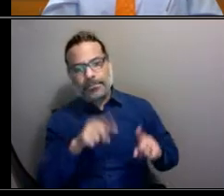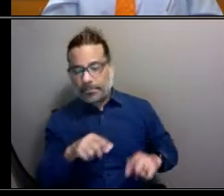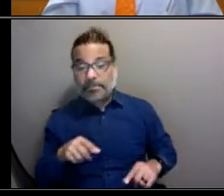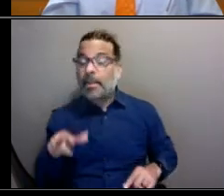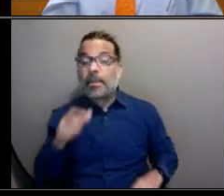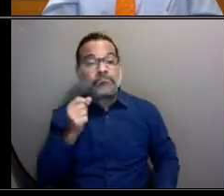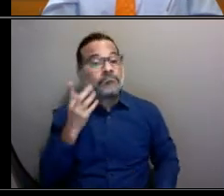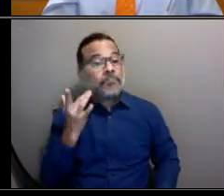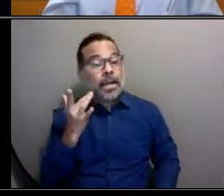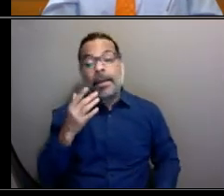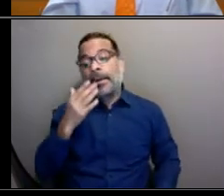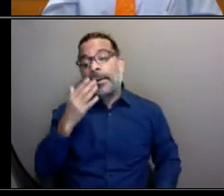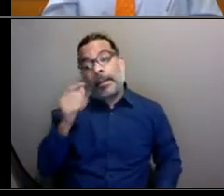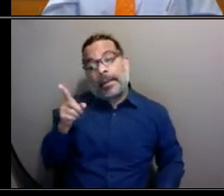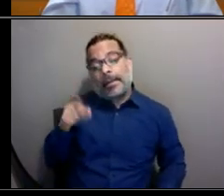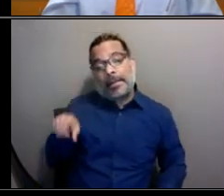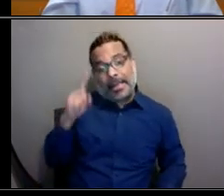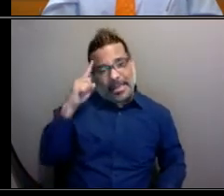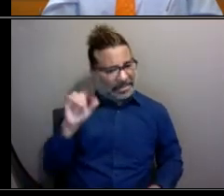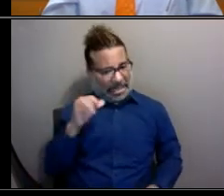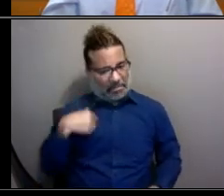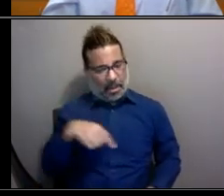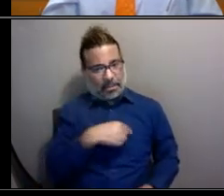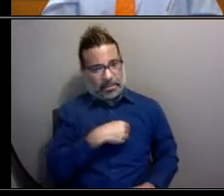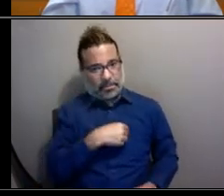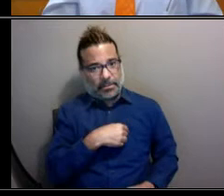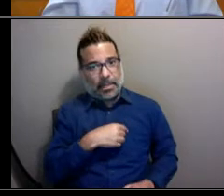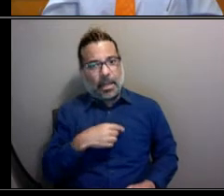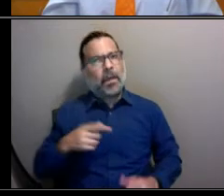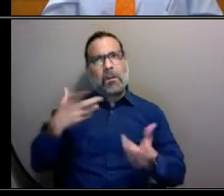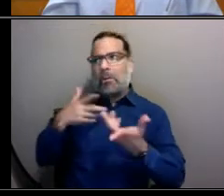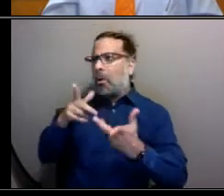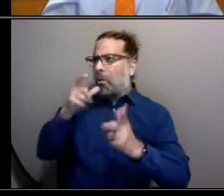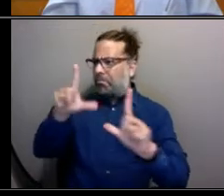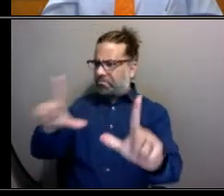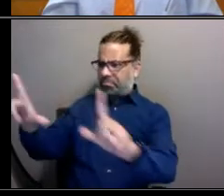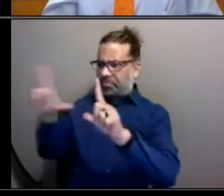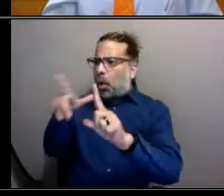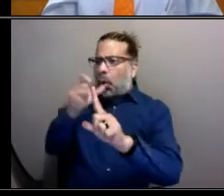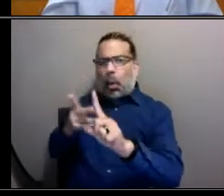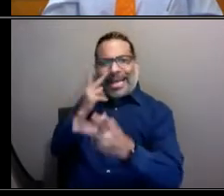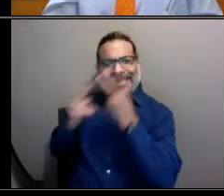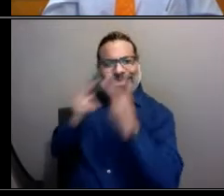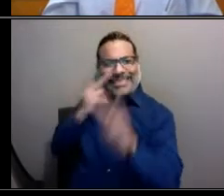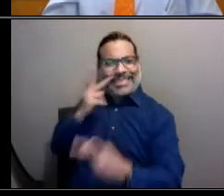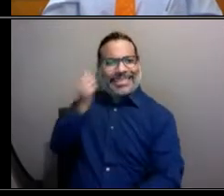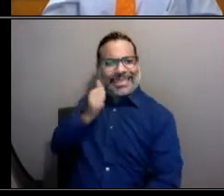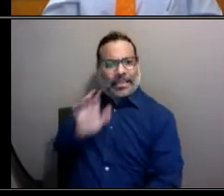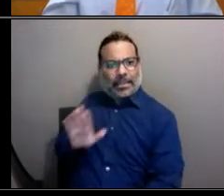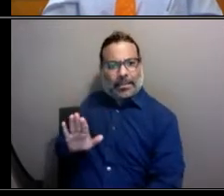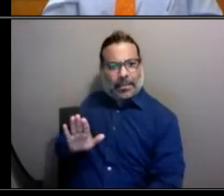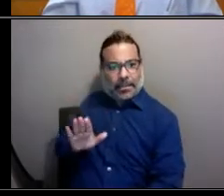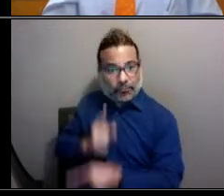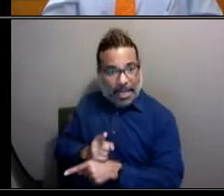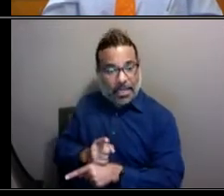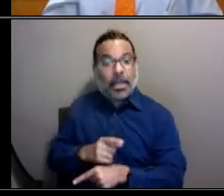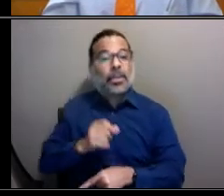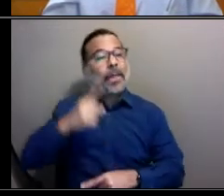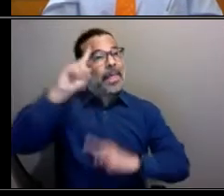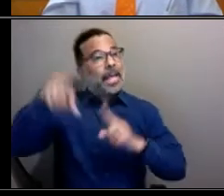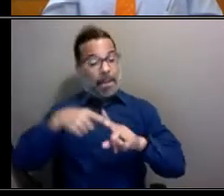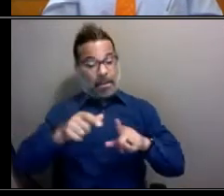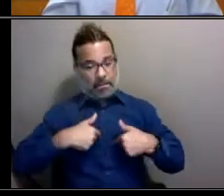it is they think about, as we all do, their typical frame of reference. So what we found is very helpful in maintaining the